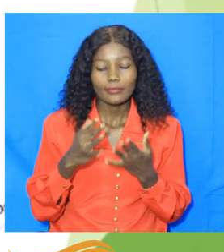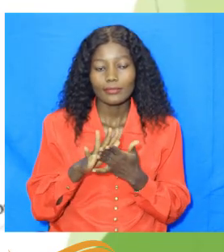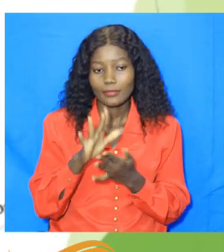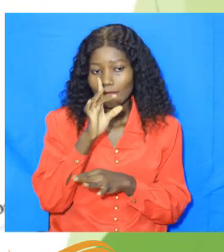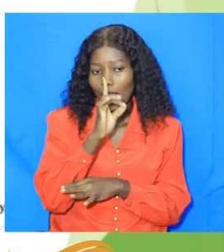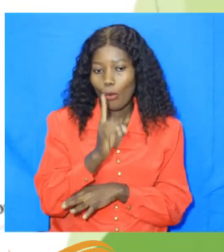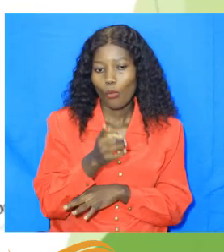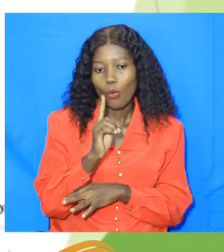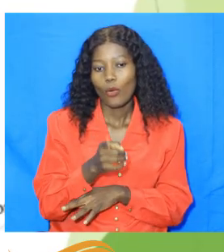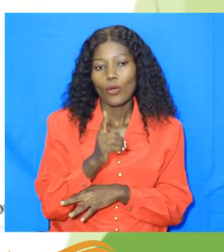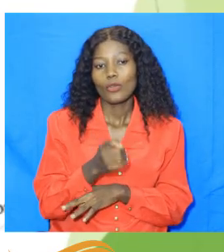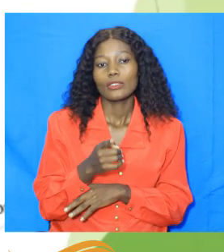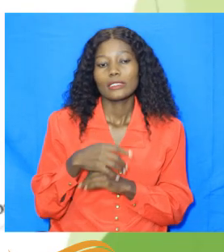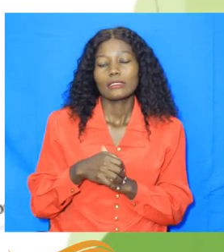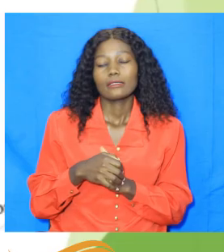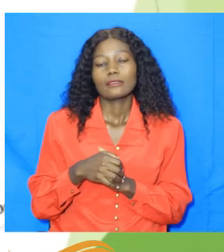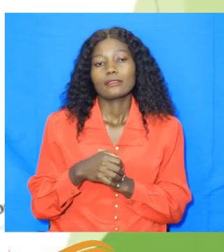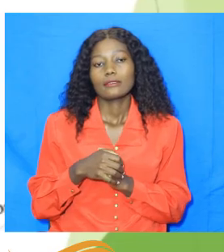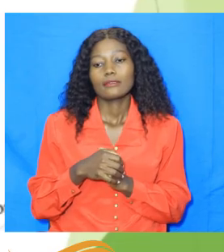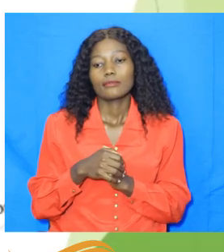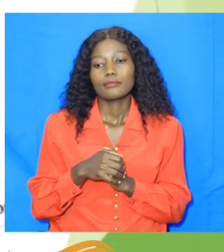warning for passivity.